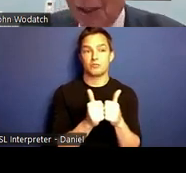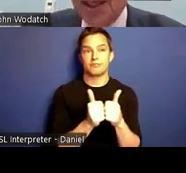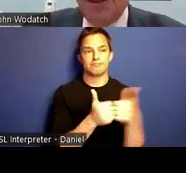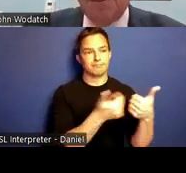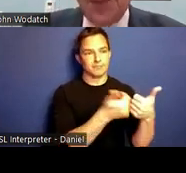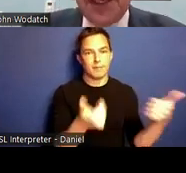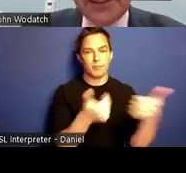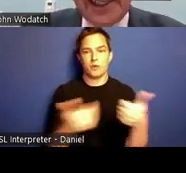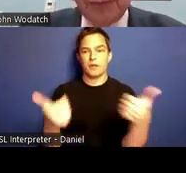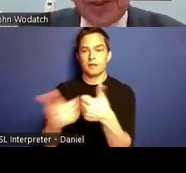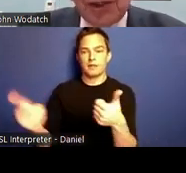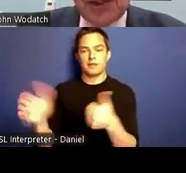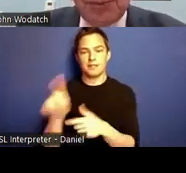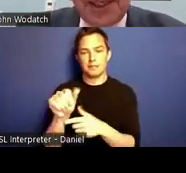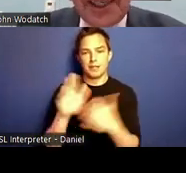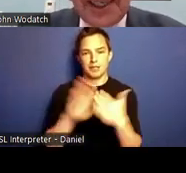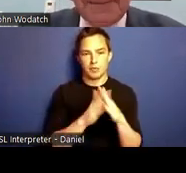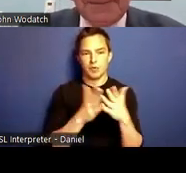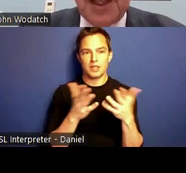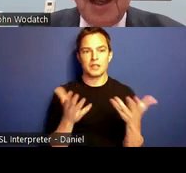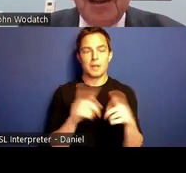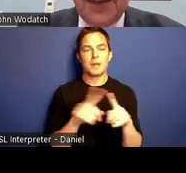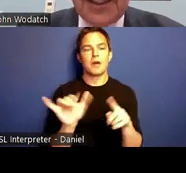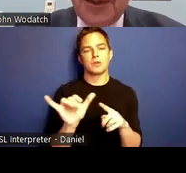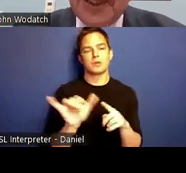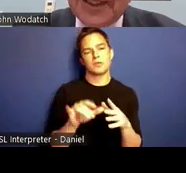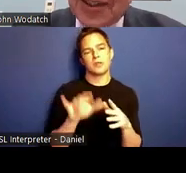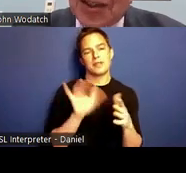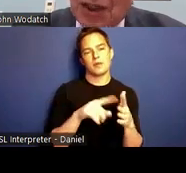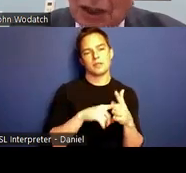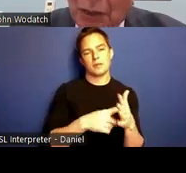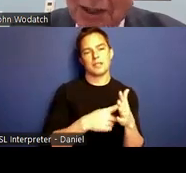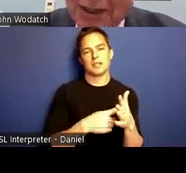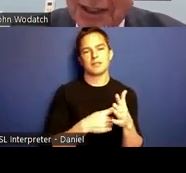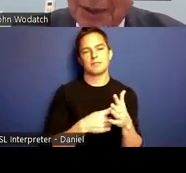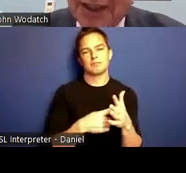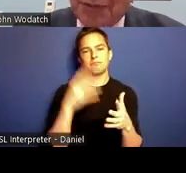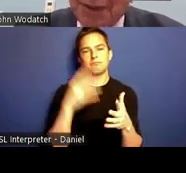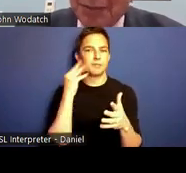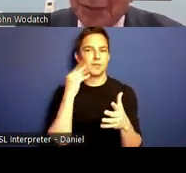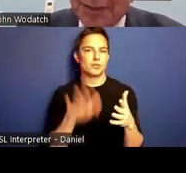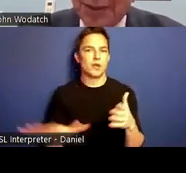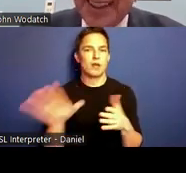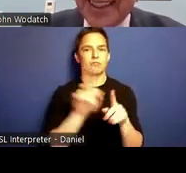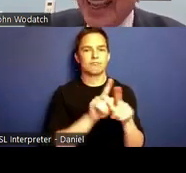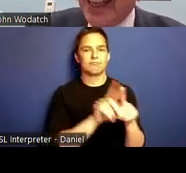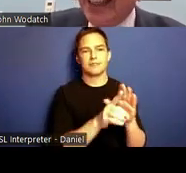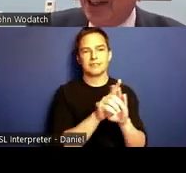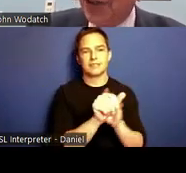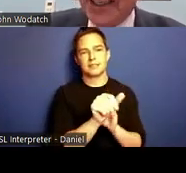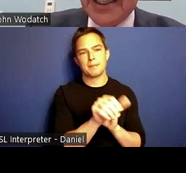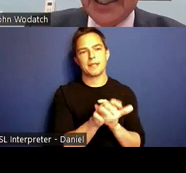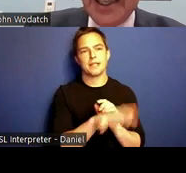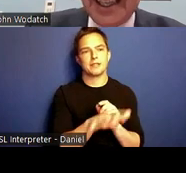community was, but it was also the beginning of experiences across disability for people with disabilities, and